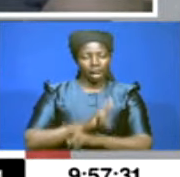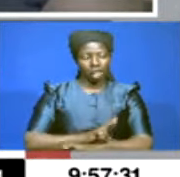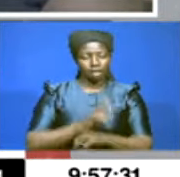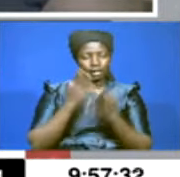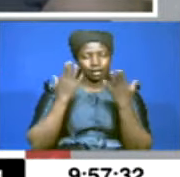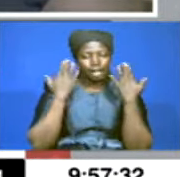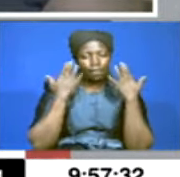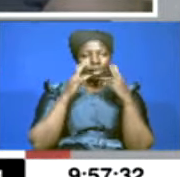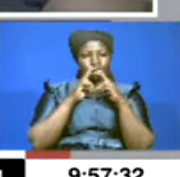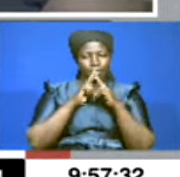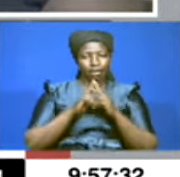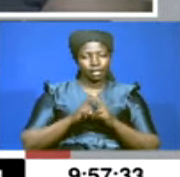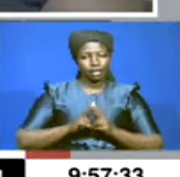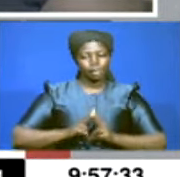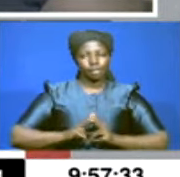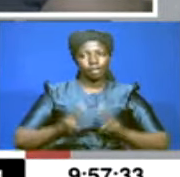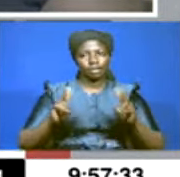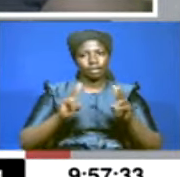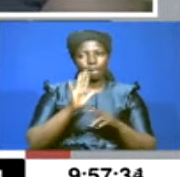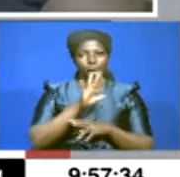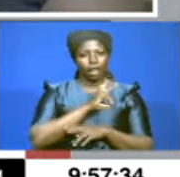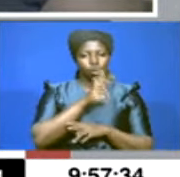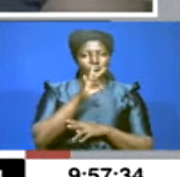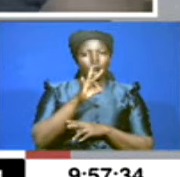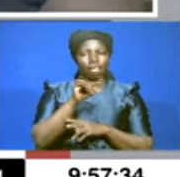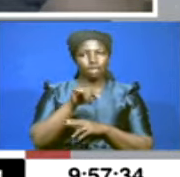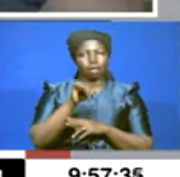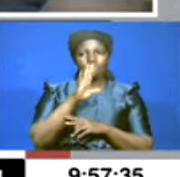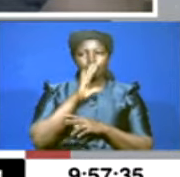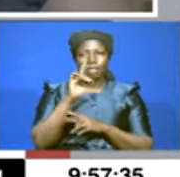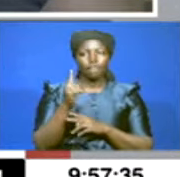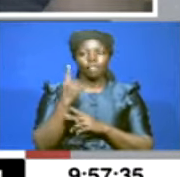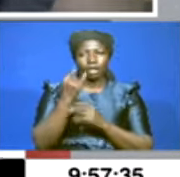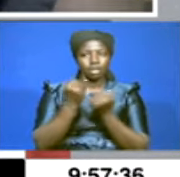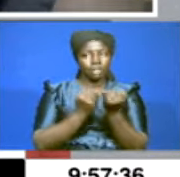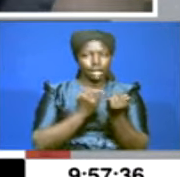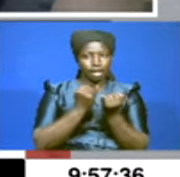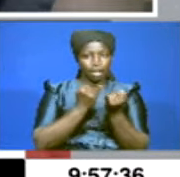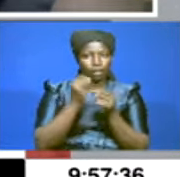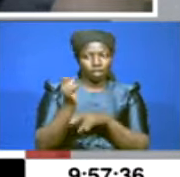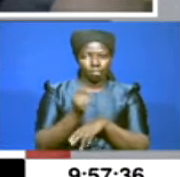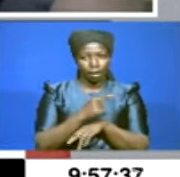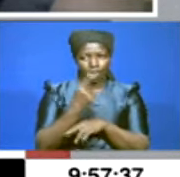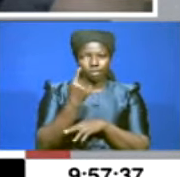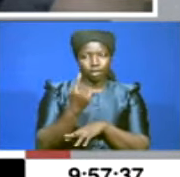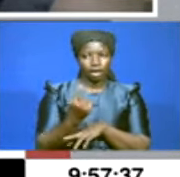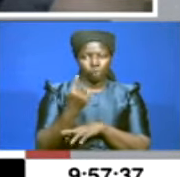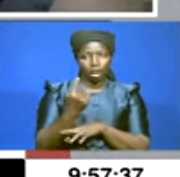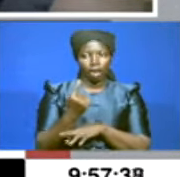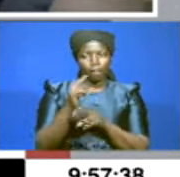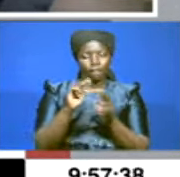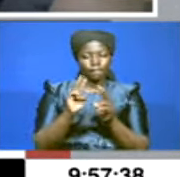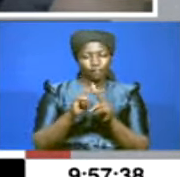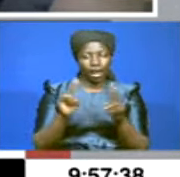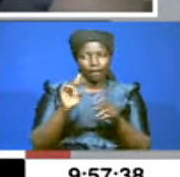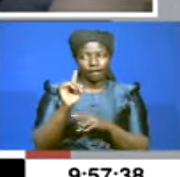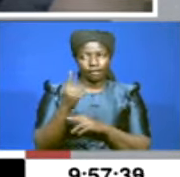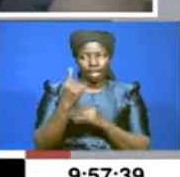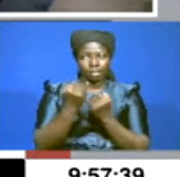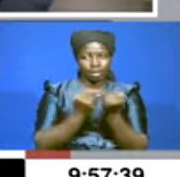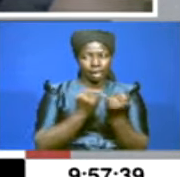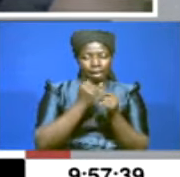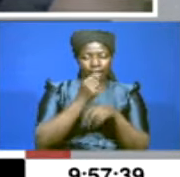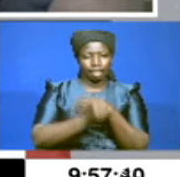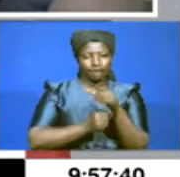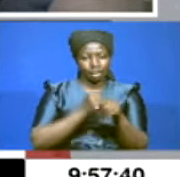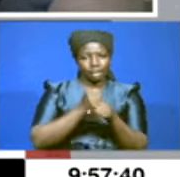soul. And this being the very first Saturday of the month of January, very first Saturday in